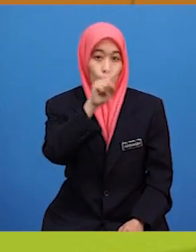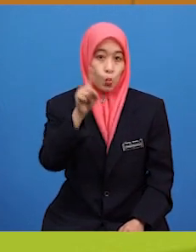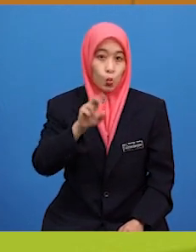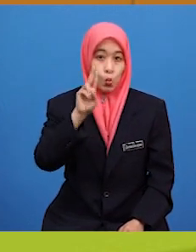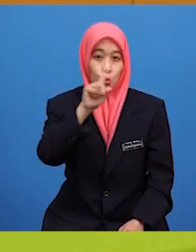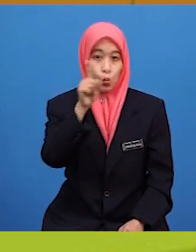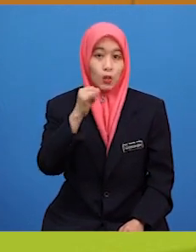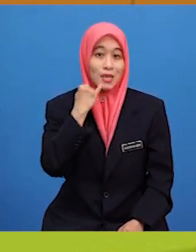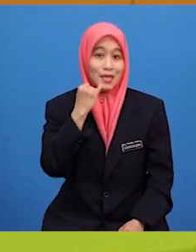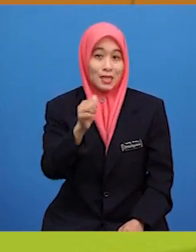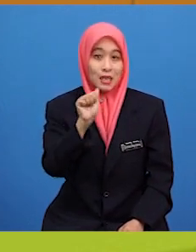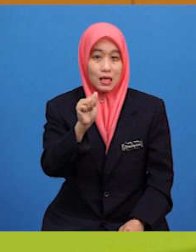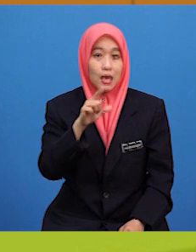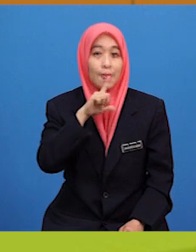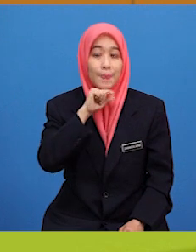a bird.